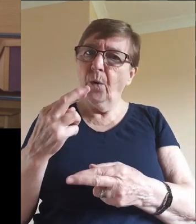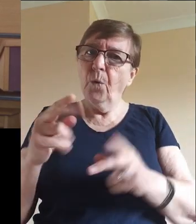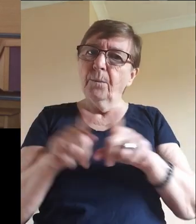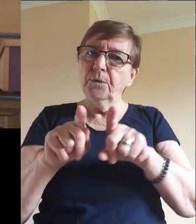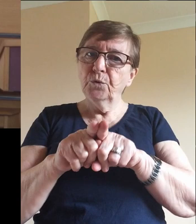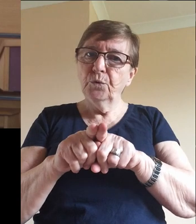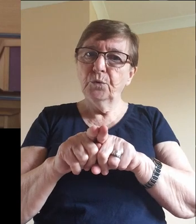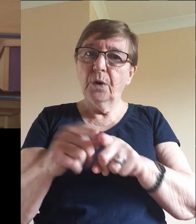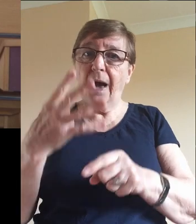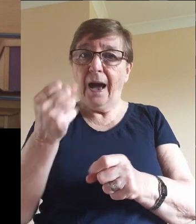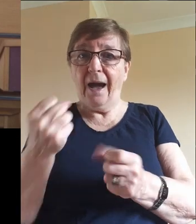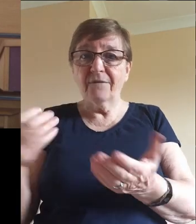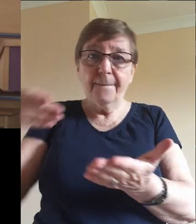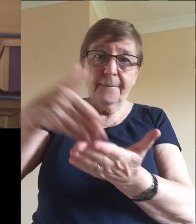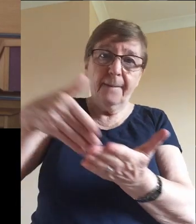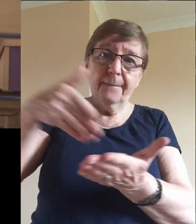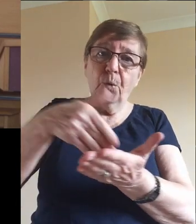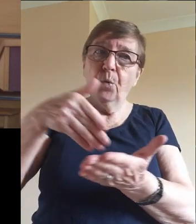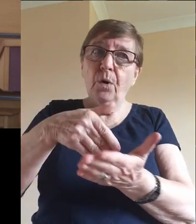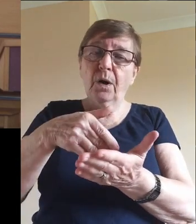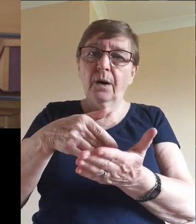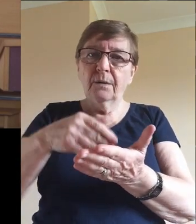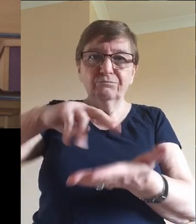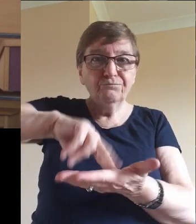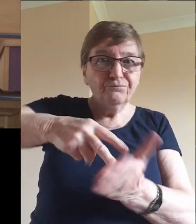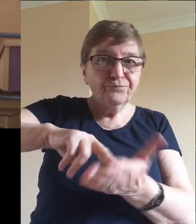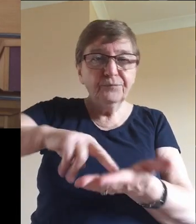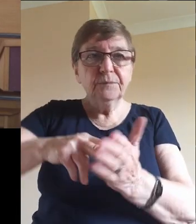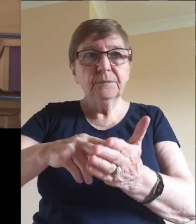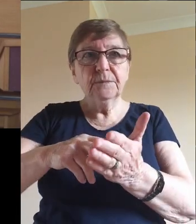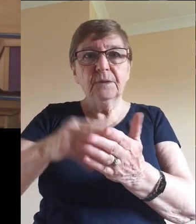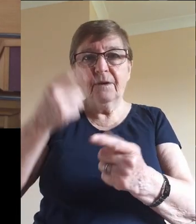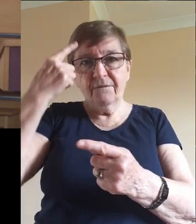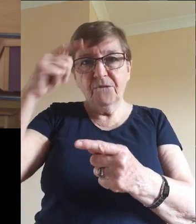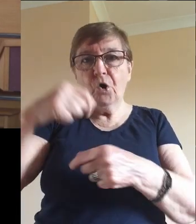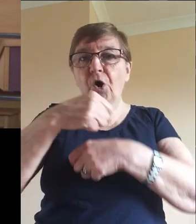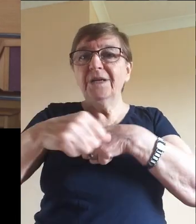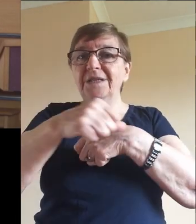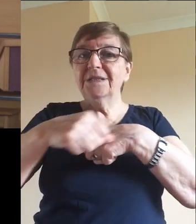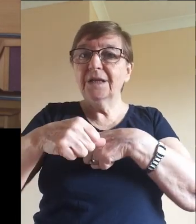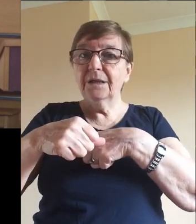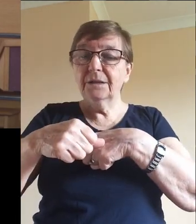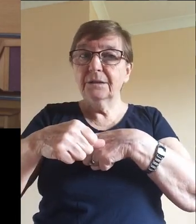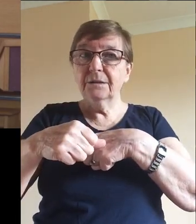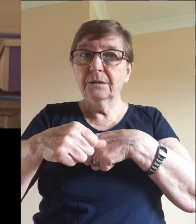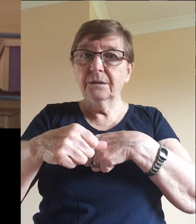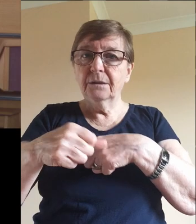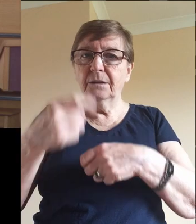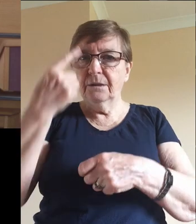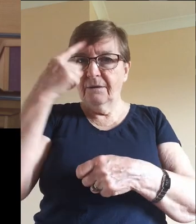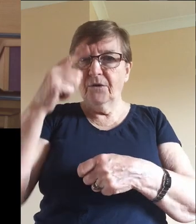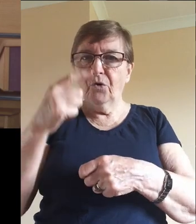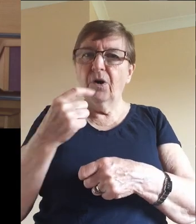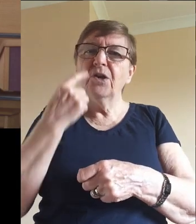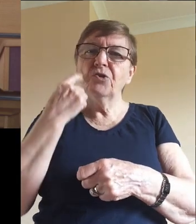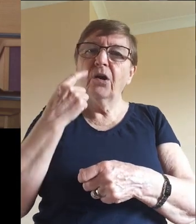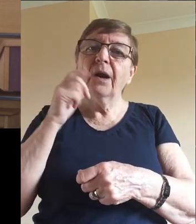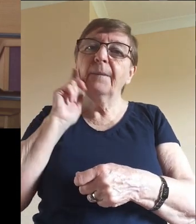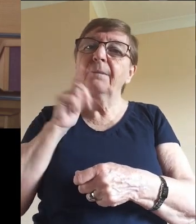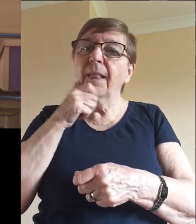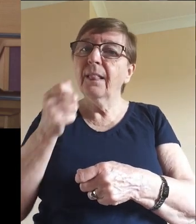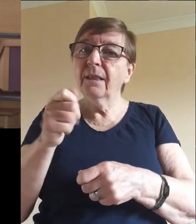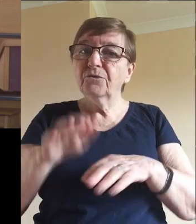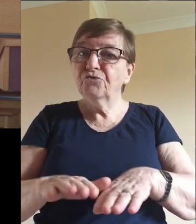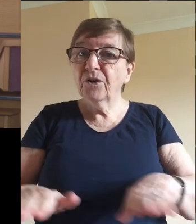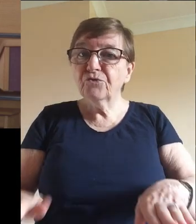more organized in time for Easter and the celebration of Easter, particularly looking at something for younger folks, for children, maybe